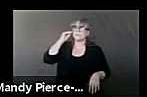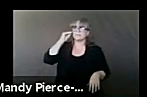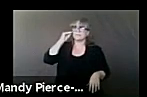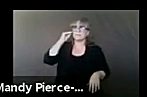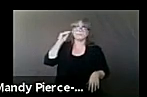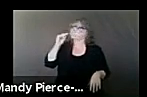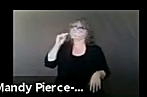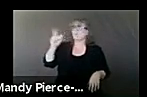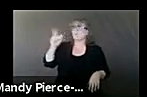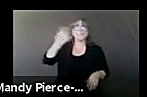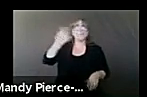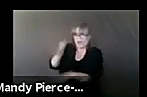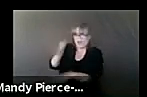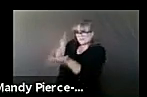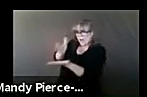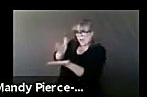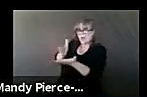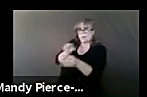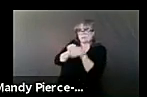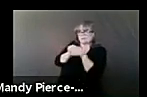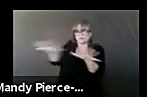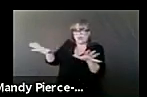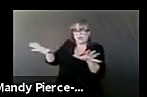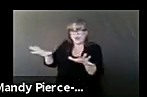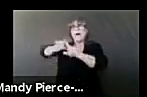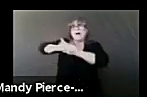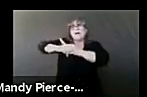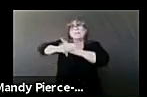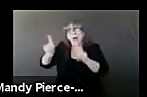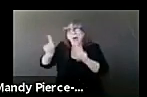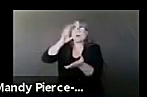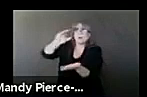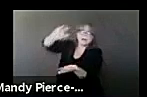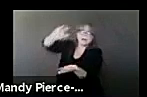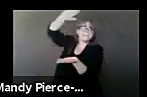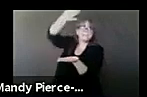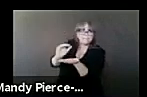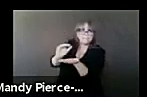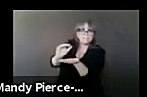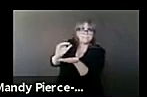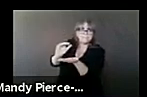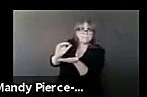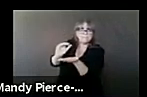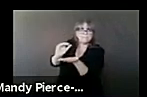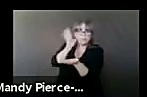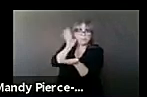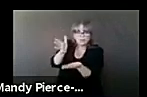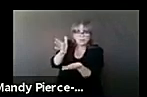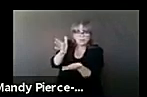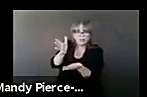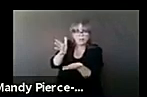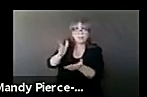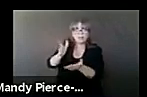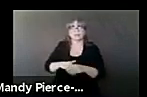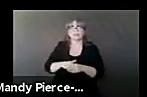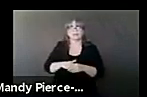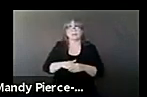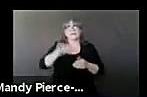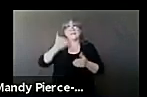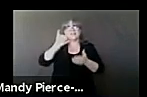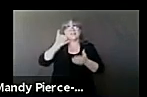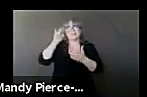the hospital systems from becoming overwhelmed. And this is really our North Star. Having the majority of residents